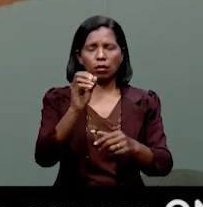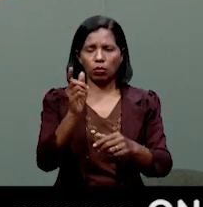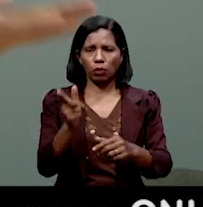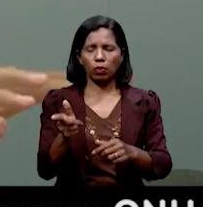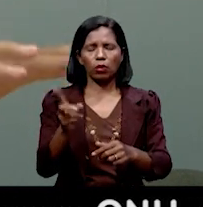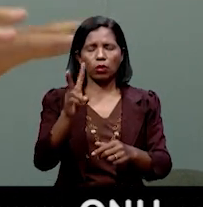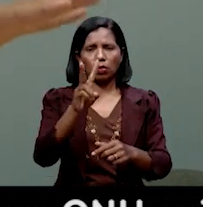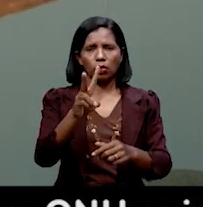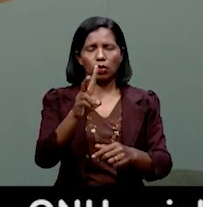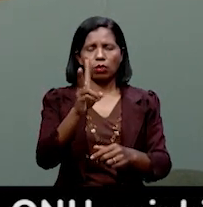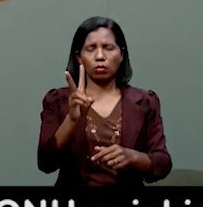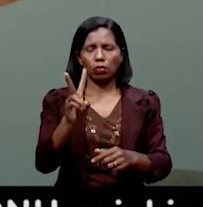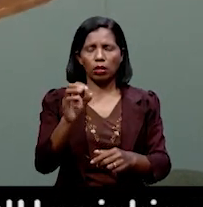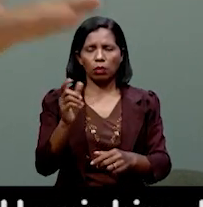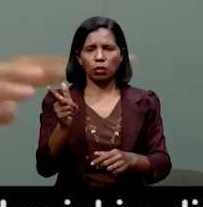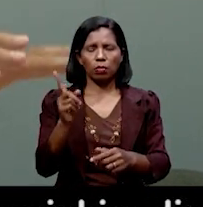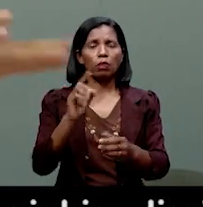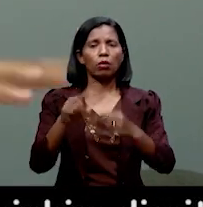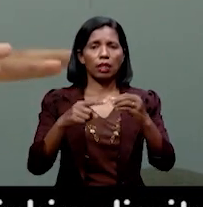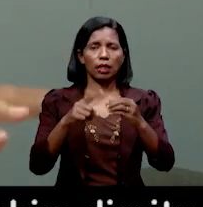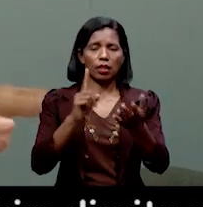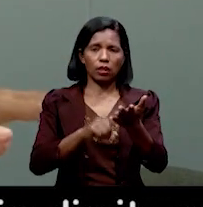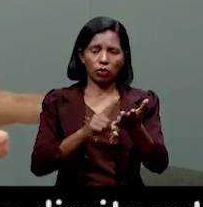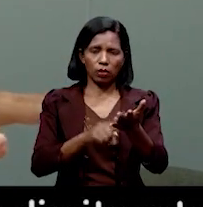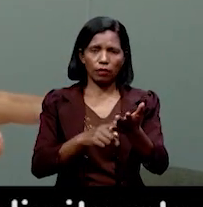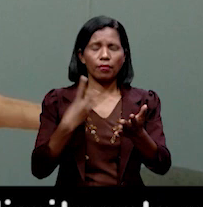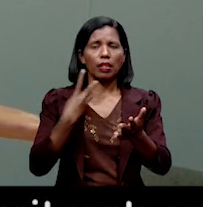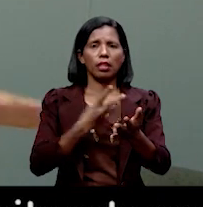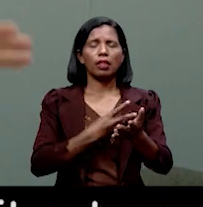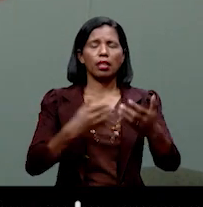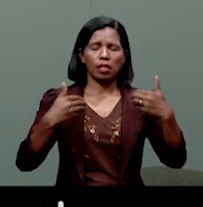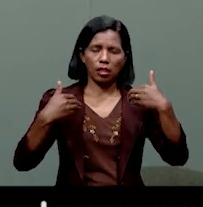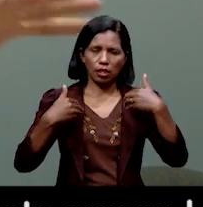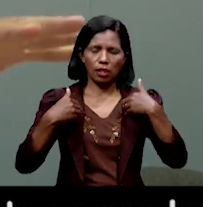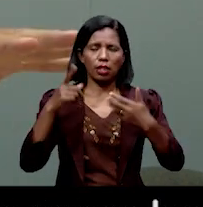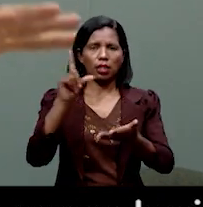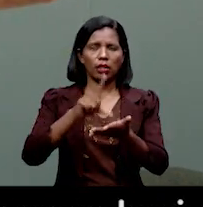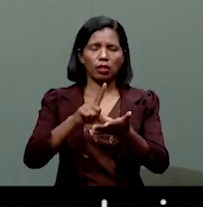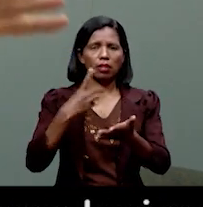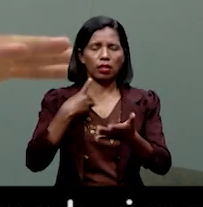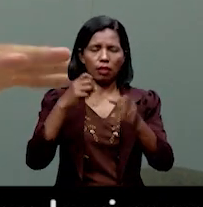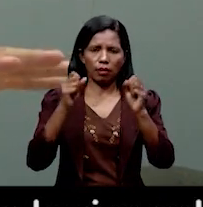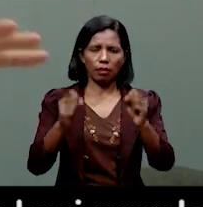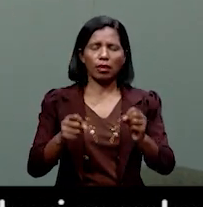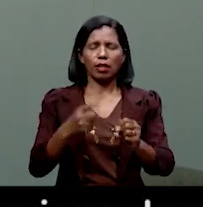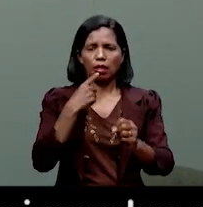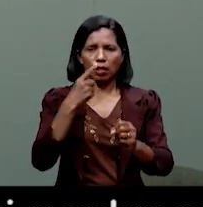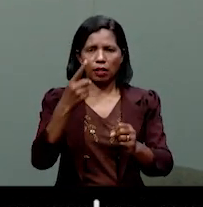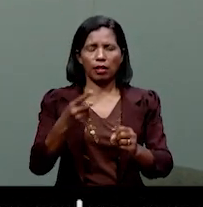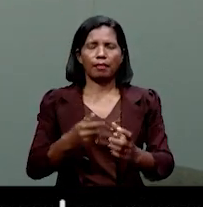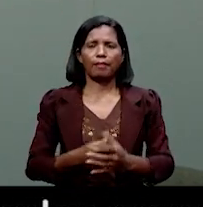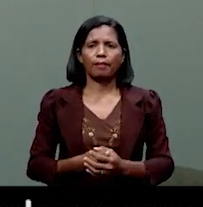no 2023 wan ira hala diskusan kare. Ita iha una lisan ne mak ita bele refere katak